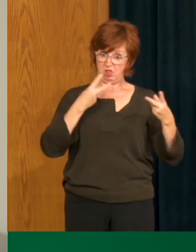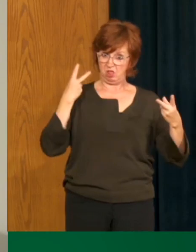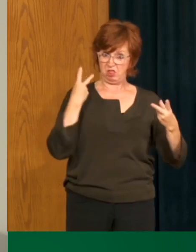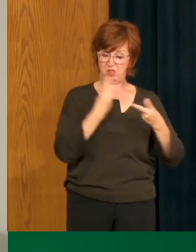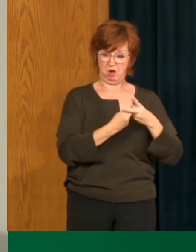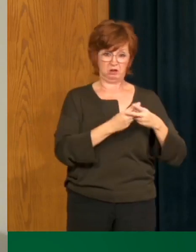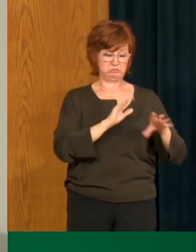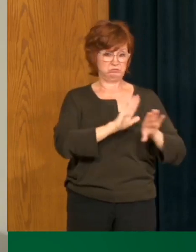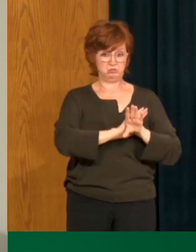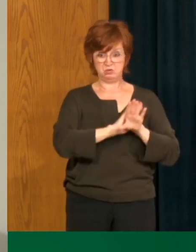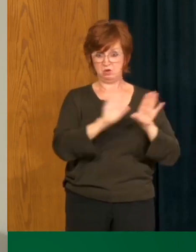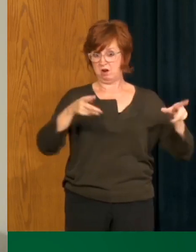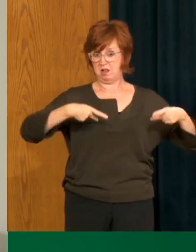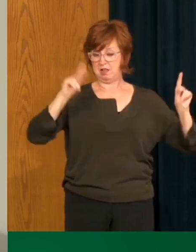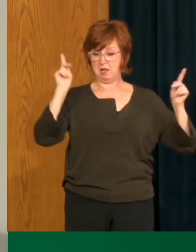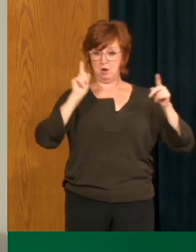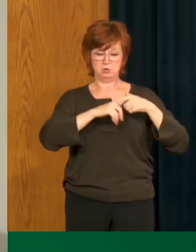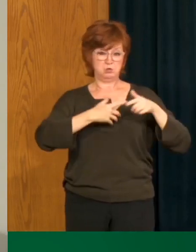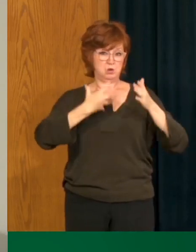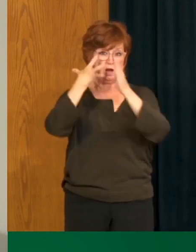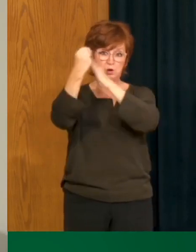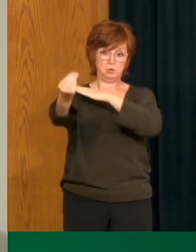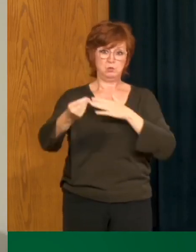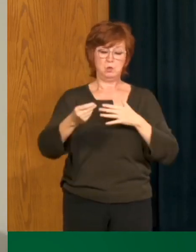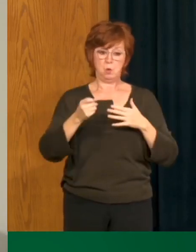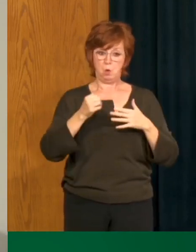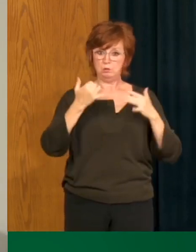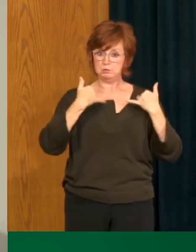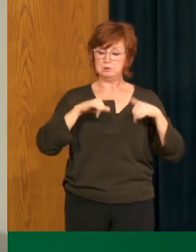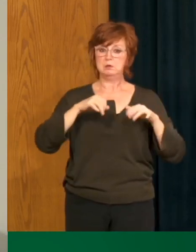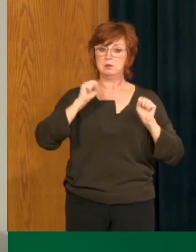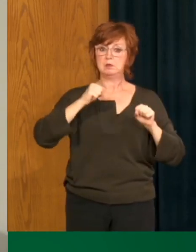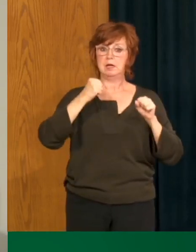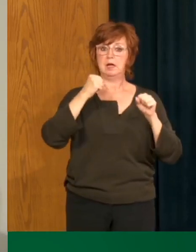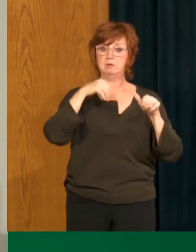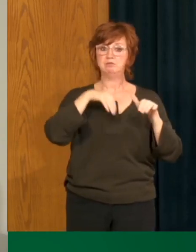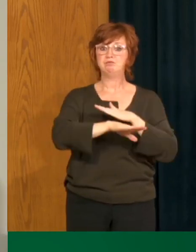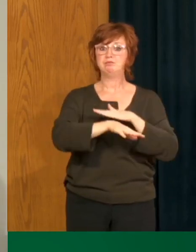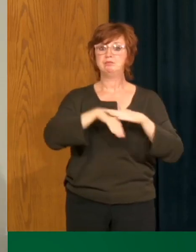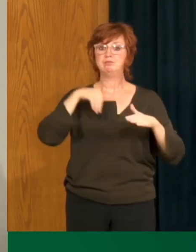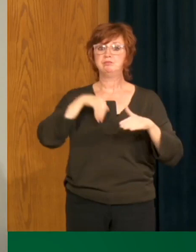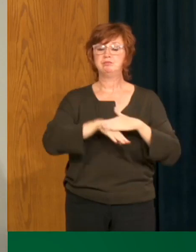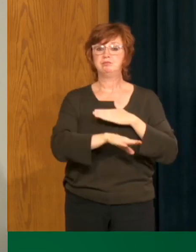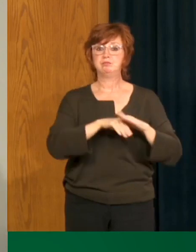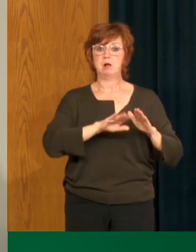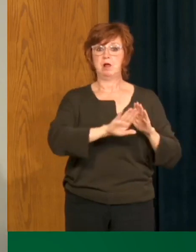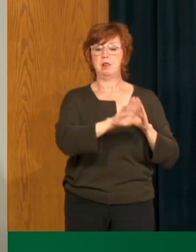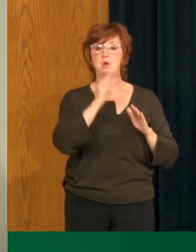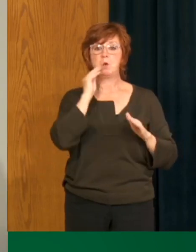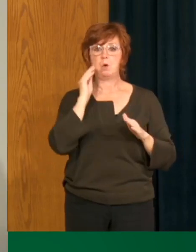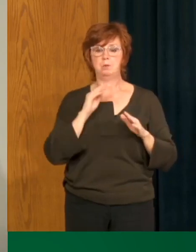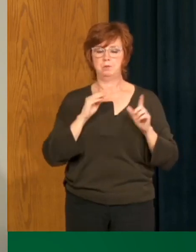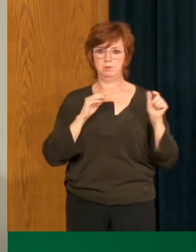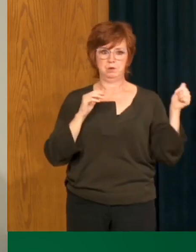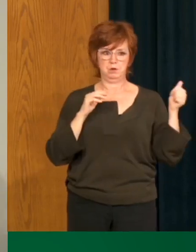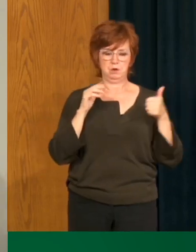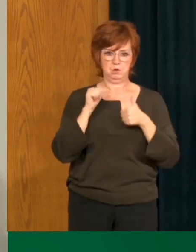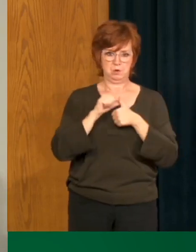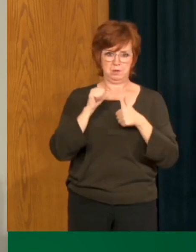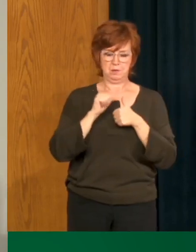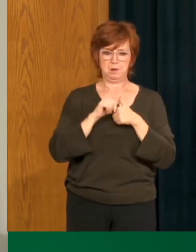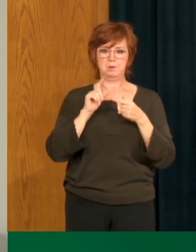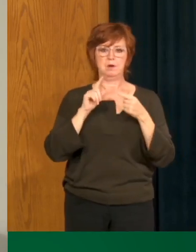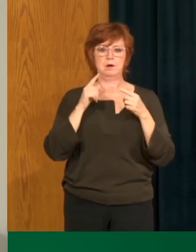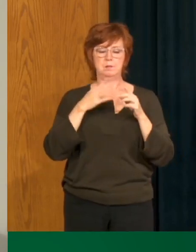in the communities basically move in and out freely? So in the Northwest, the context was there were several